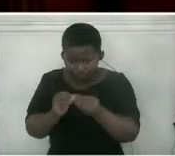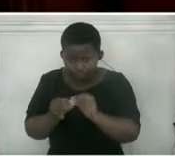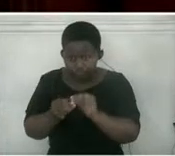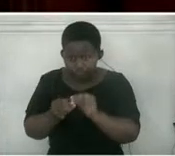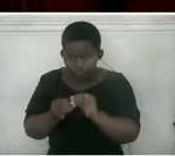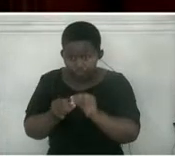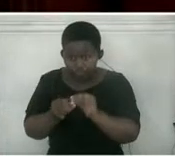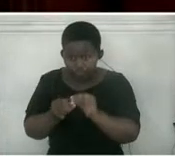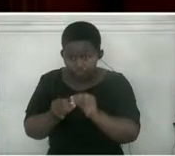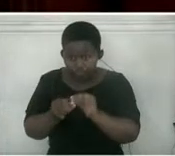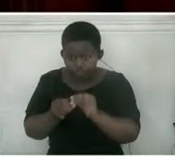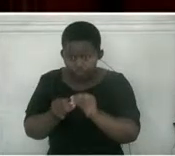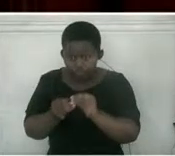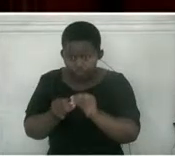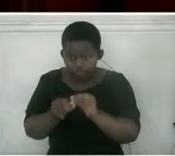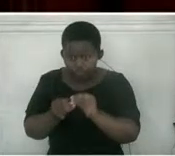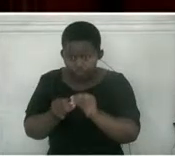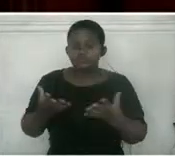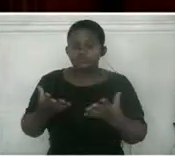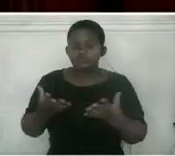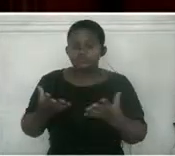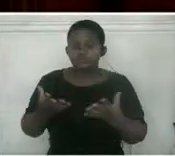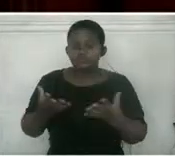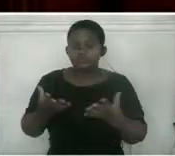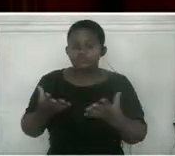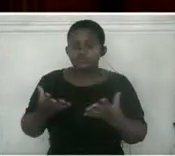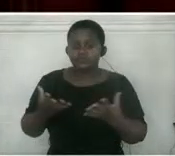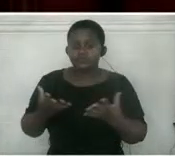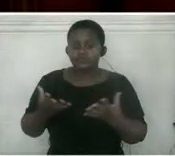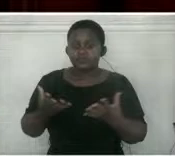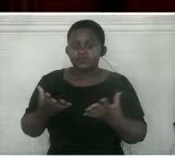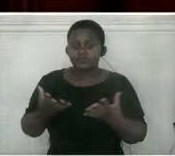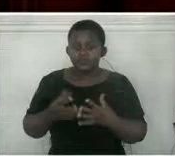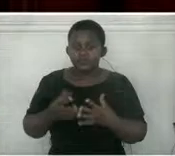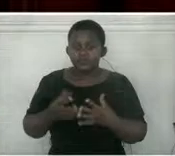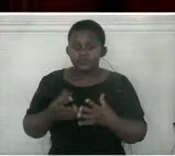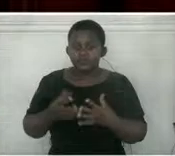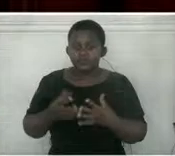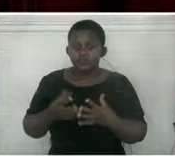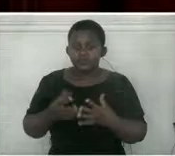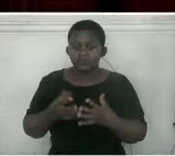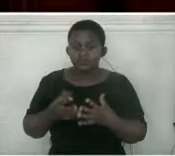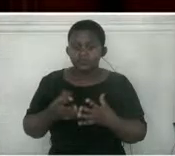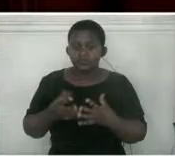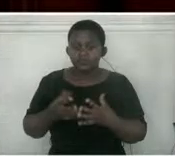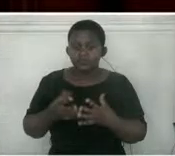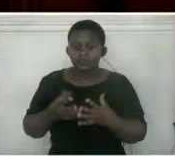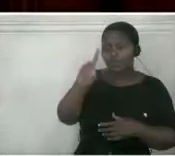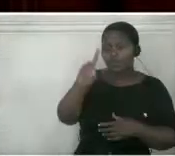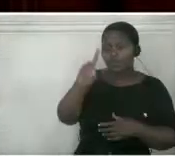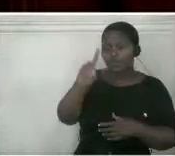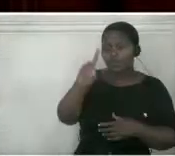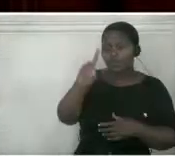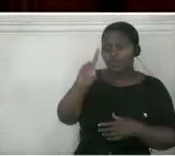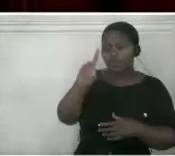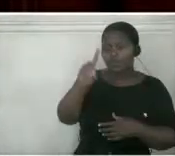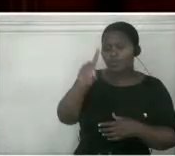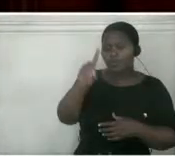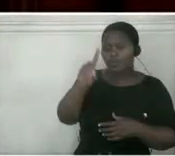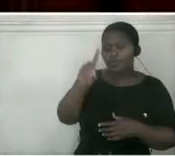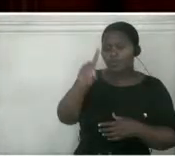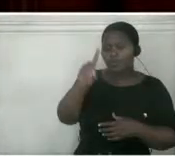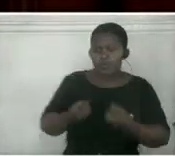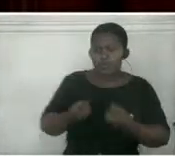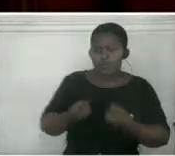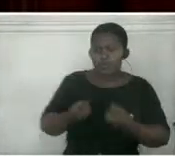is operated by retrenched labor rainbow chicken employees. We have provided